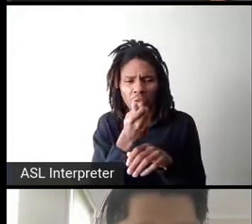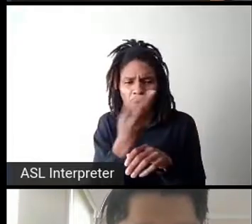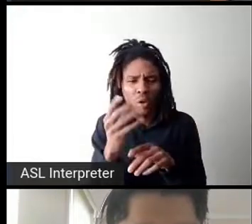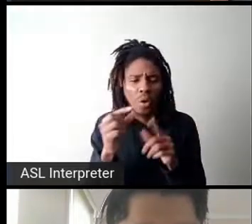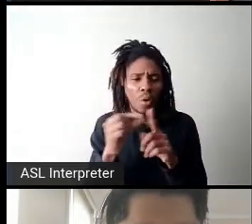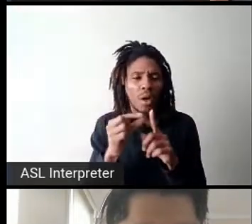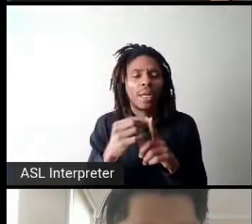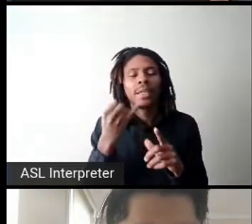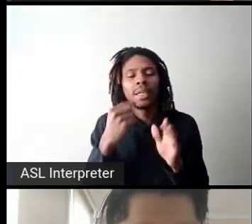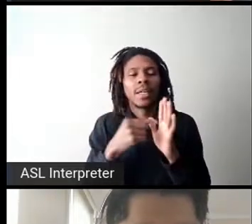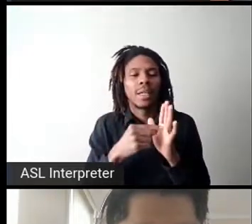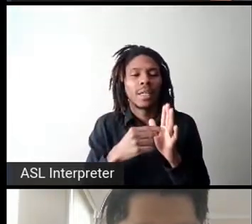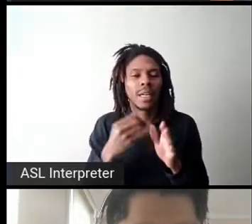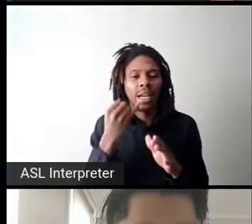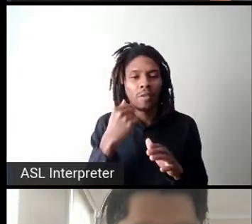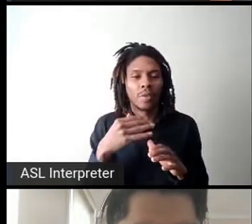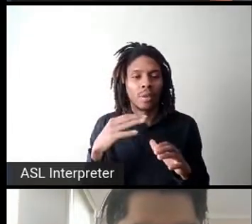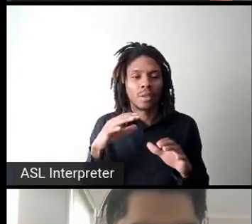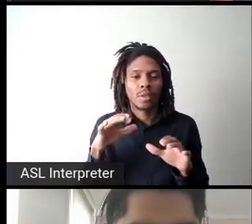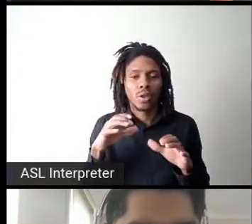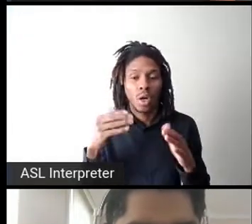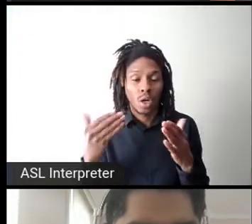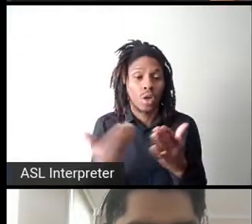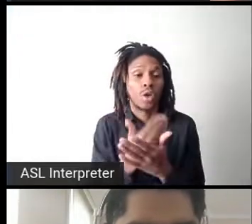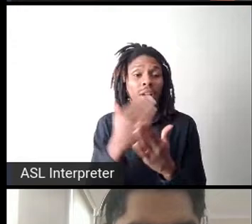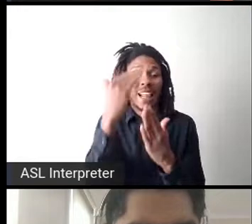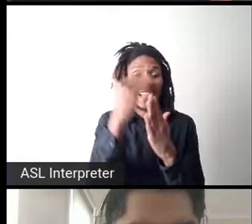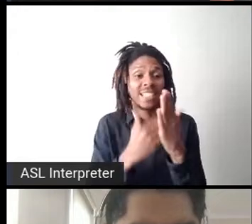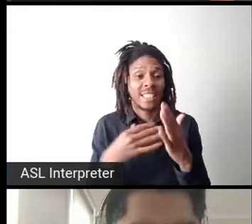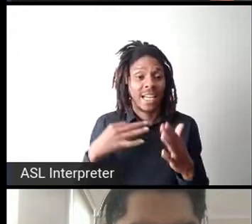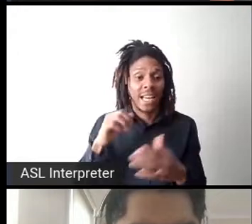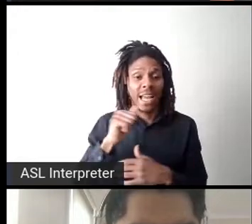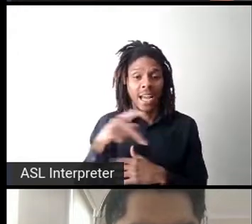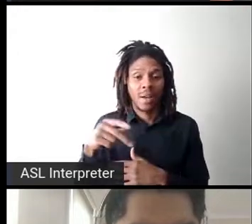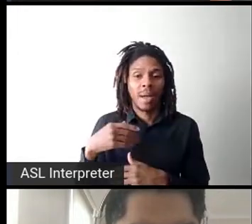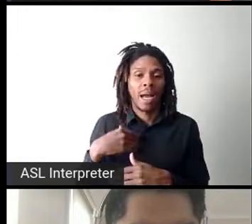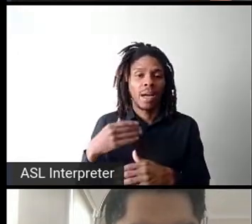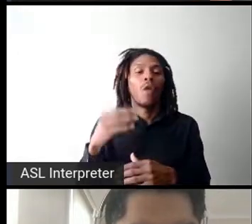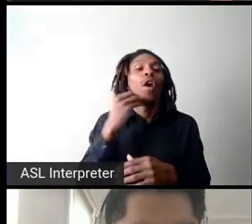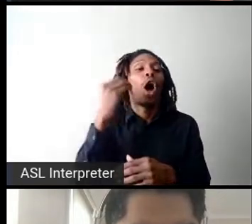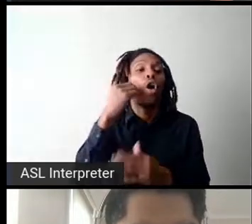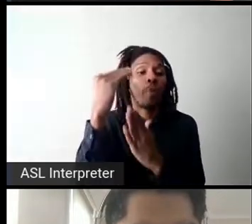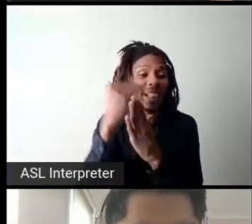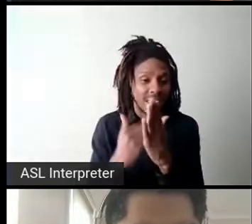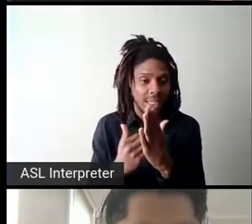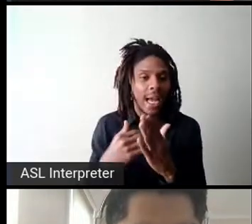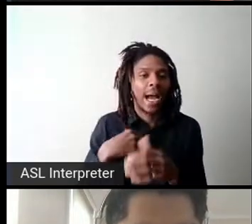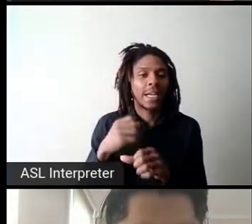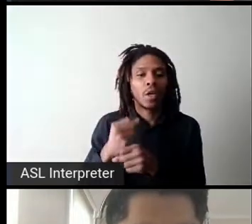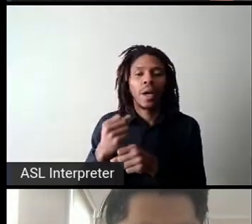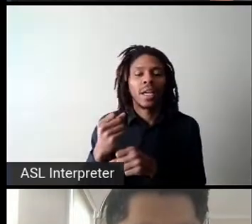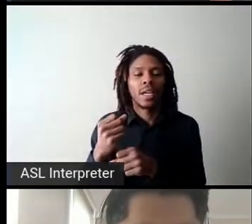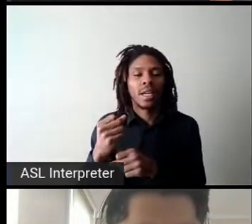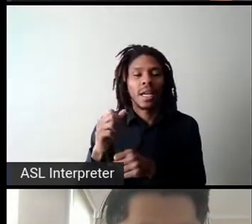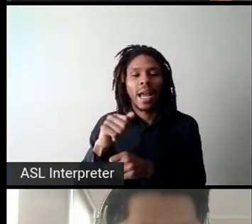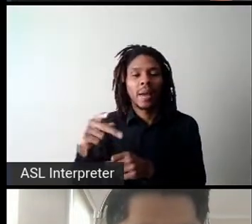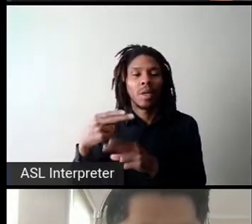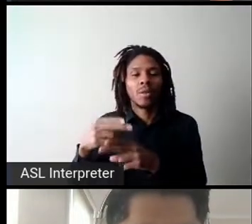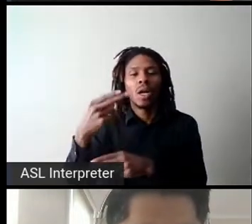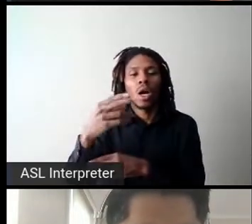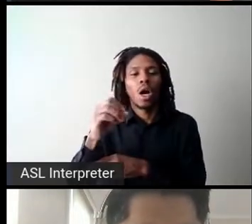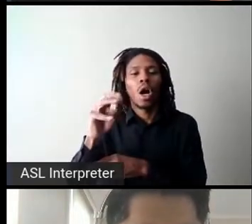if we're going to build like a home listings application, I can create a model called home, and the listing might have a name, square